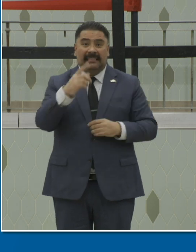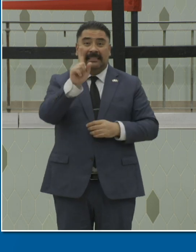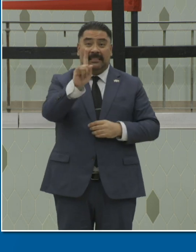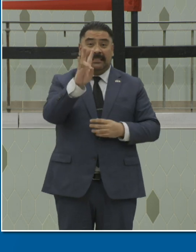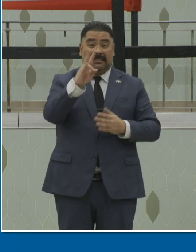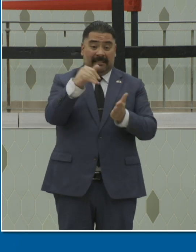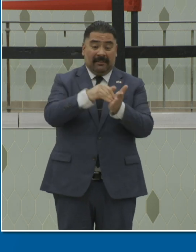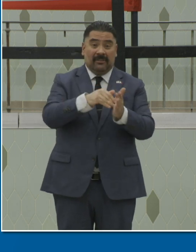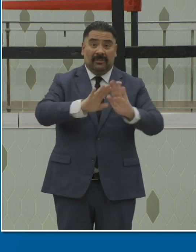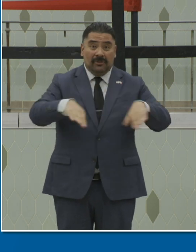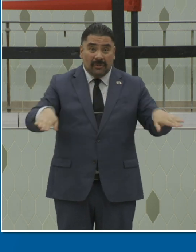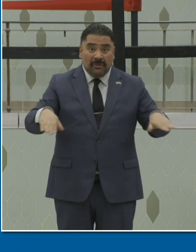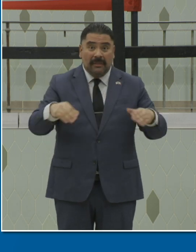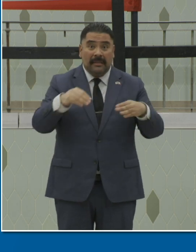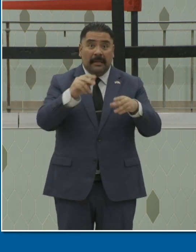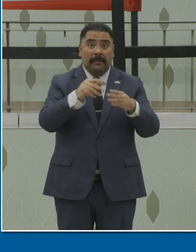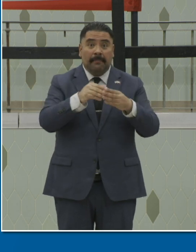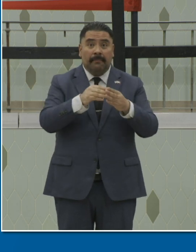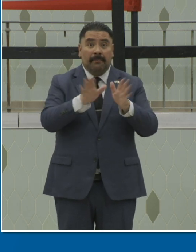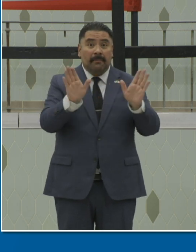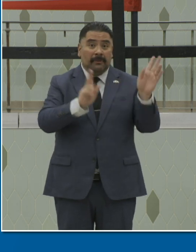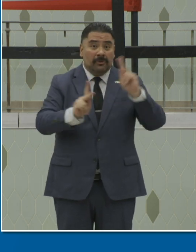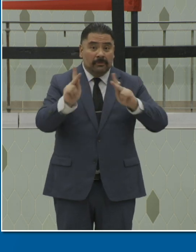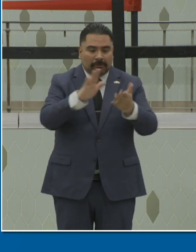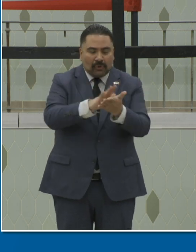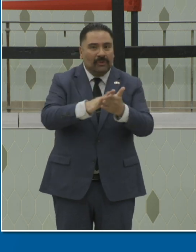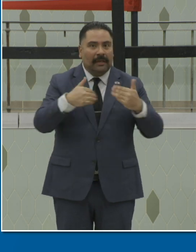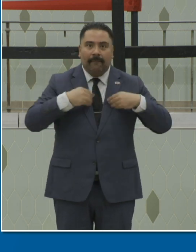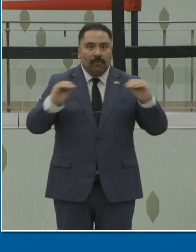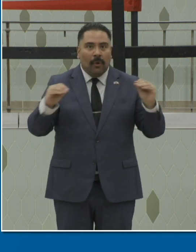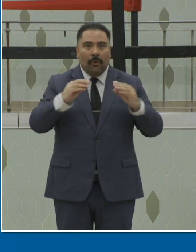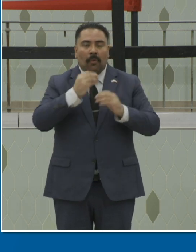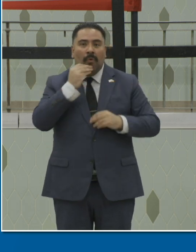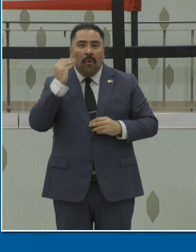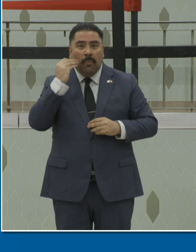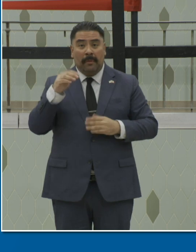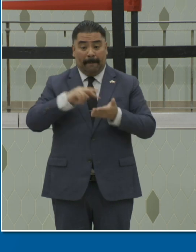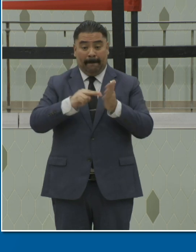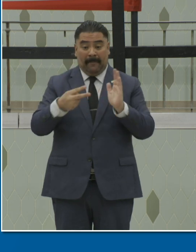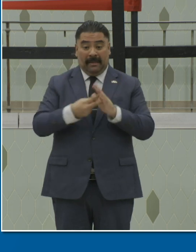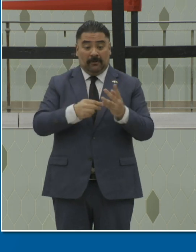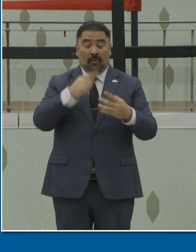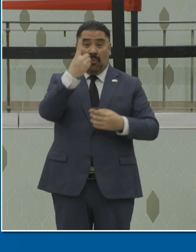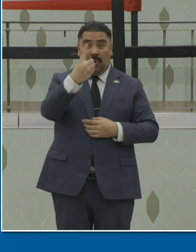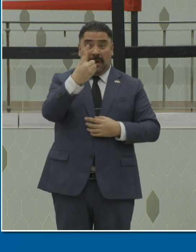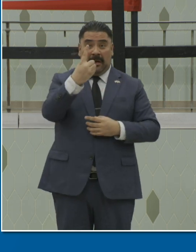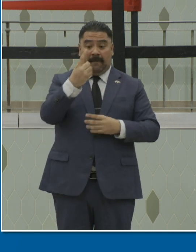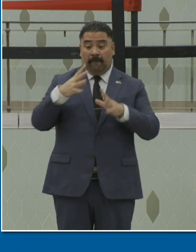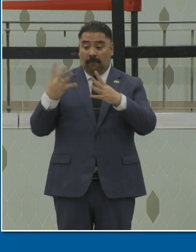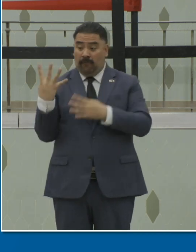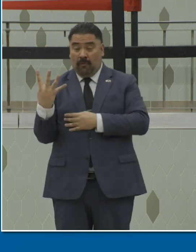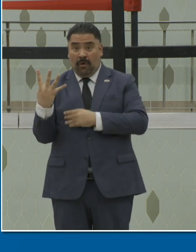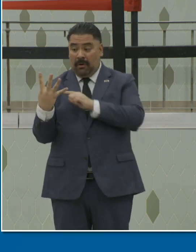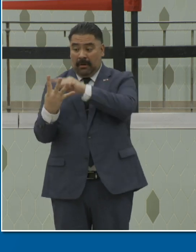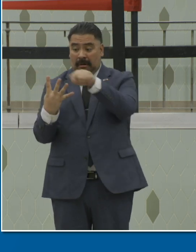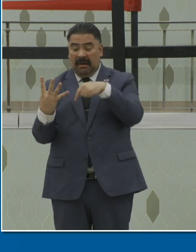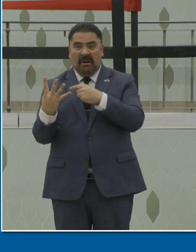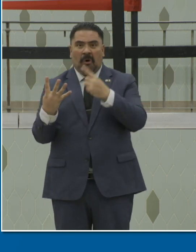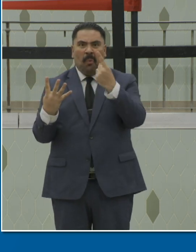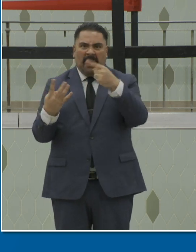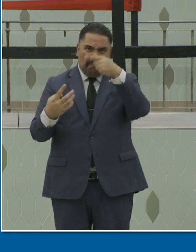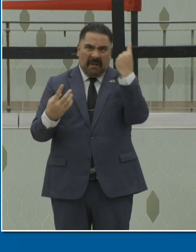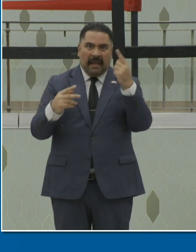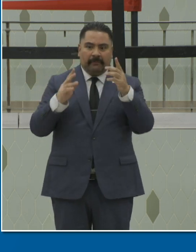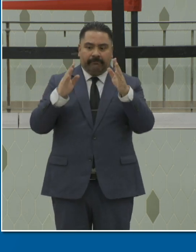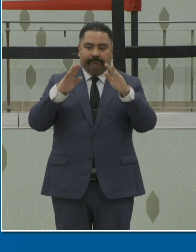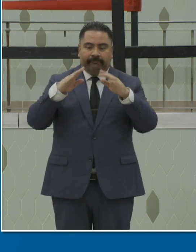children in our Chicago public schools, of which 1 in 4 black children are likely to experience homelessness over the course of their